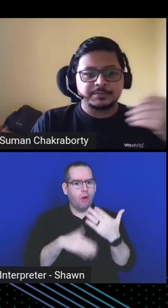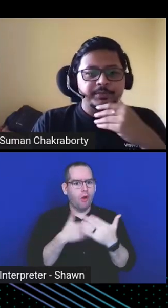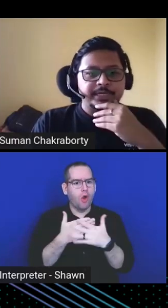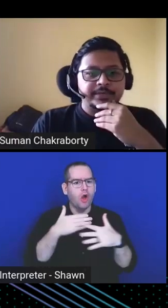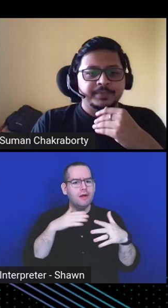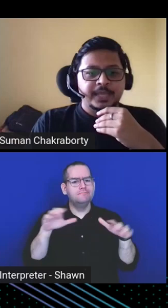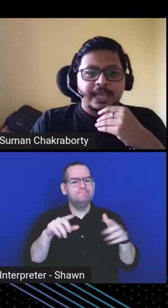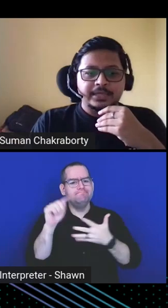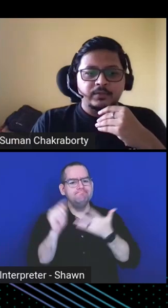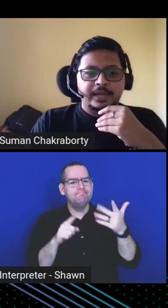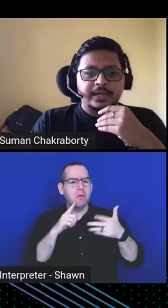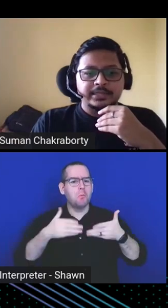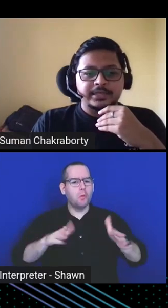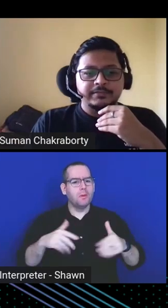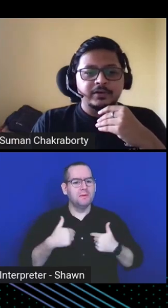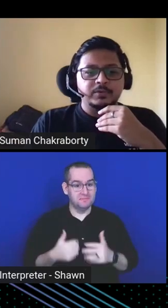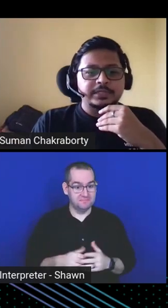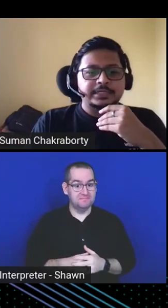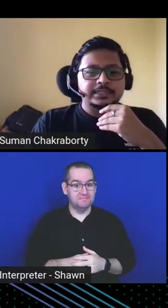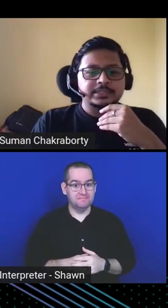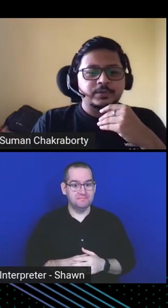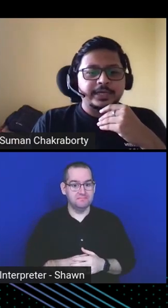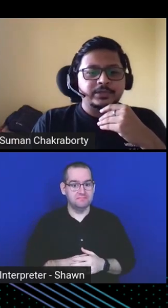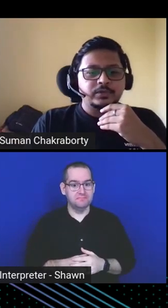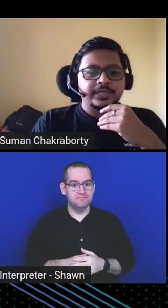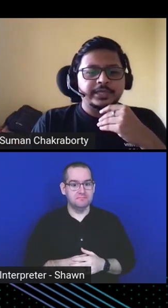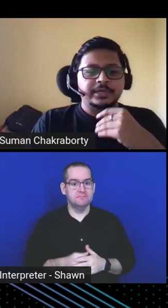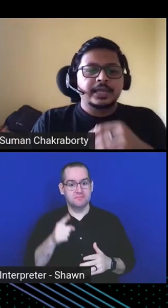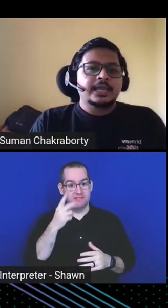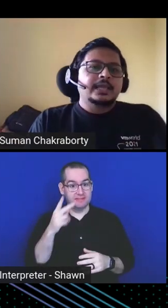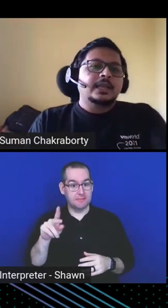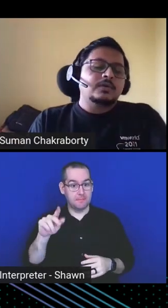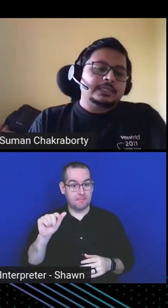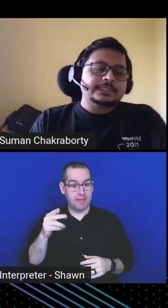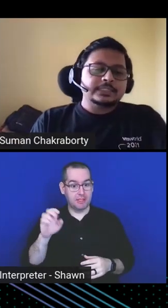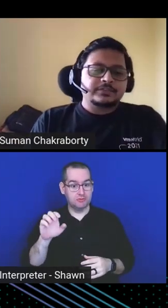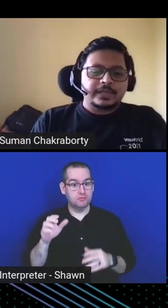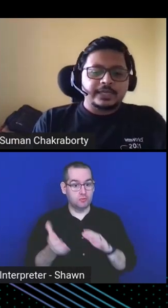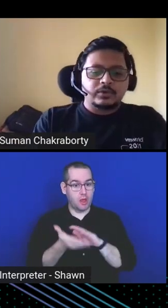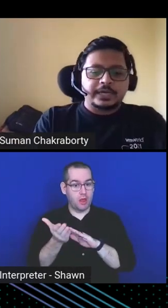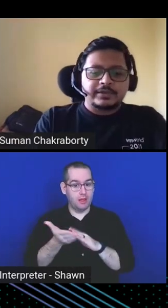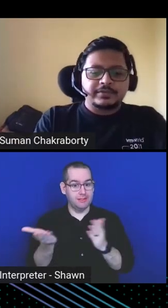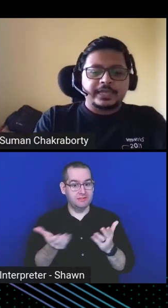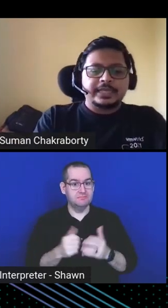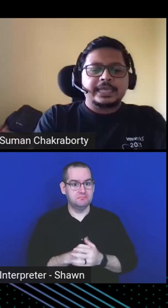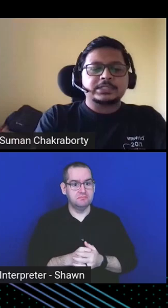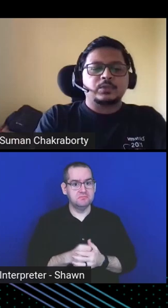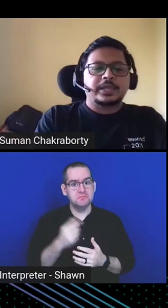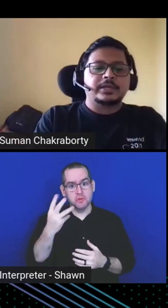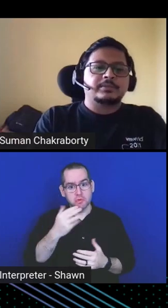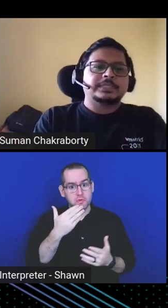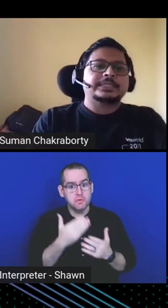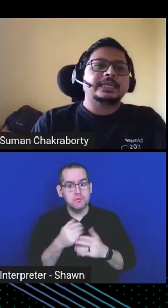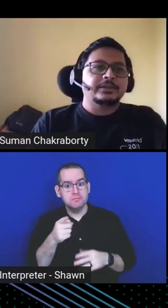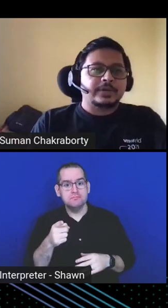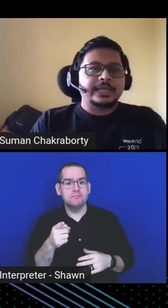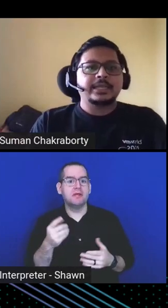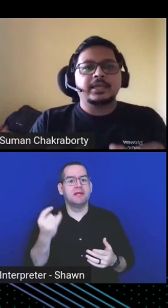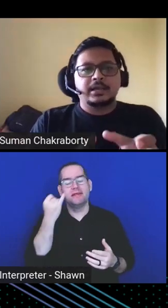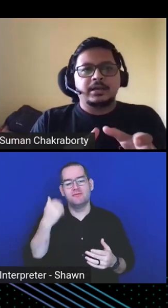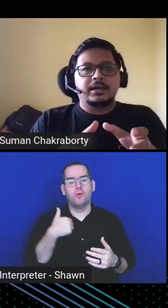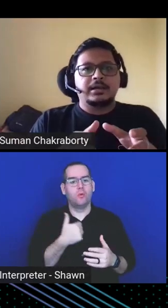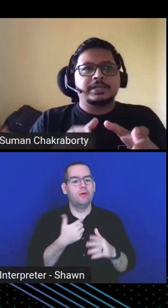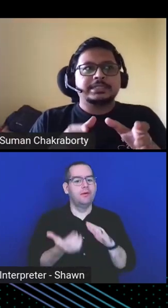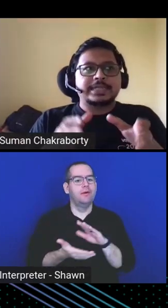that is permitted, and the default port that it is running to here. Now, this is fairly good enough in case we are basically